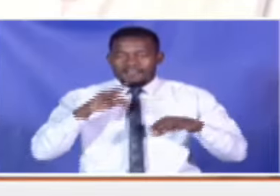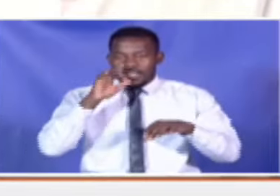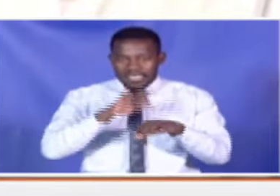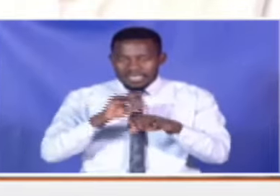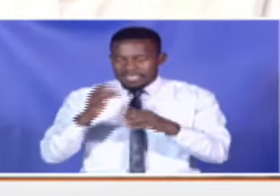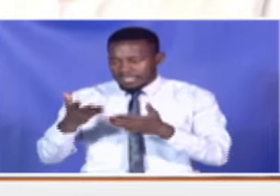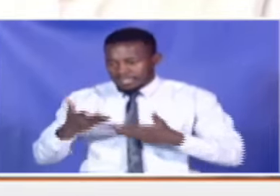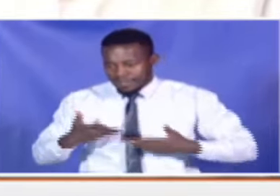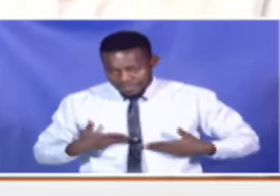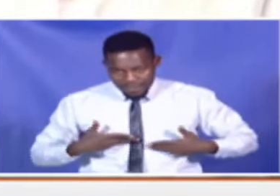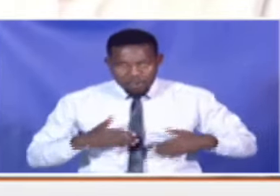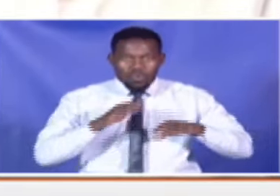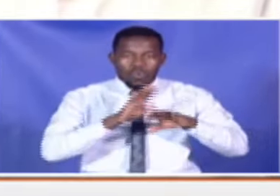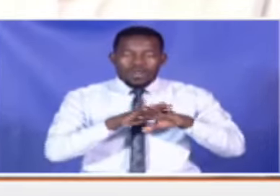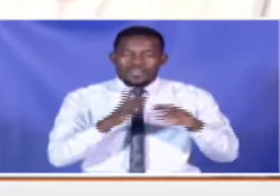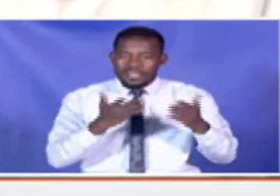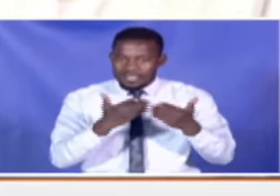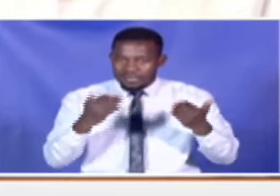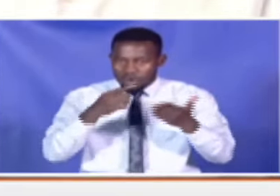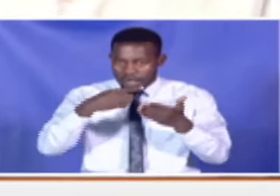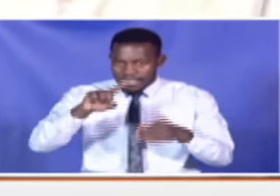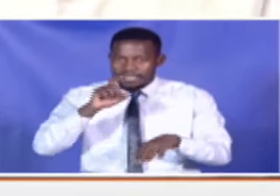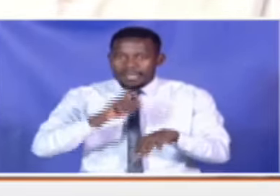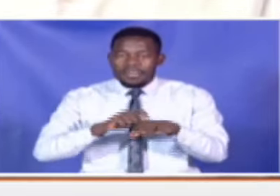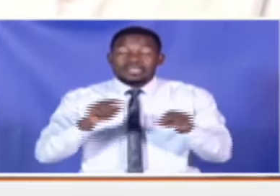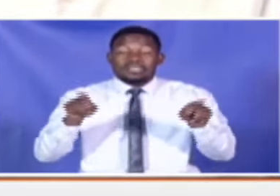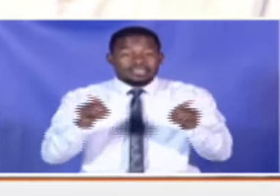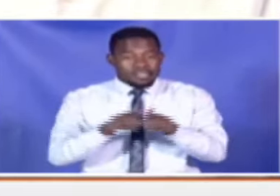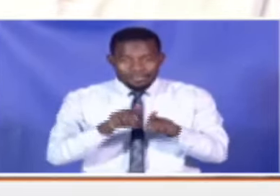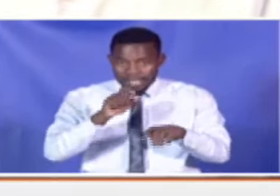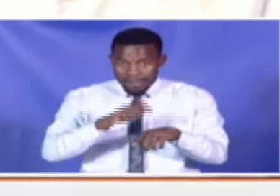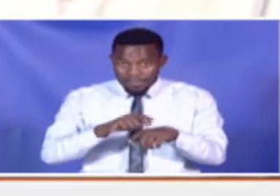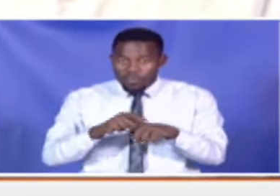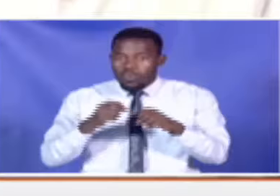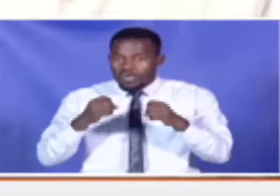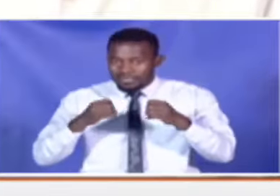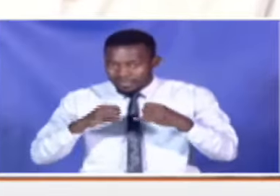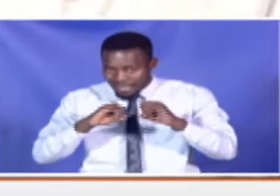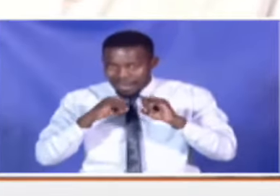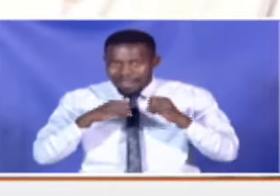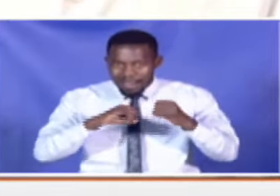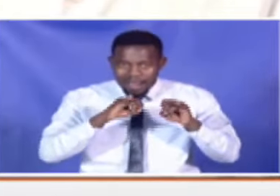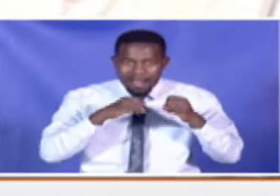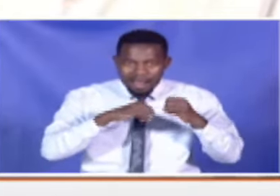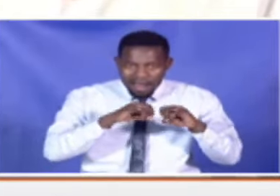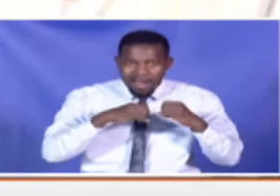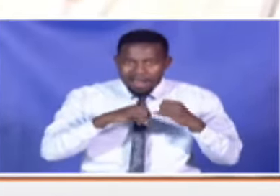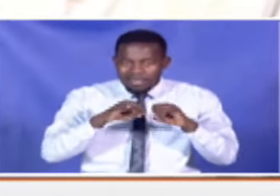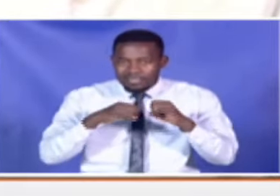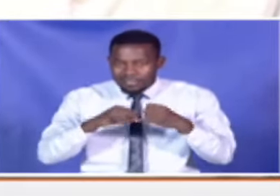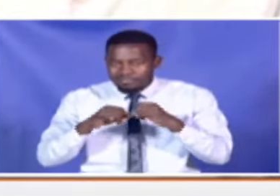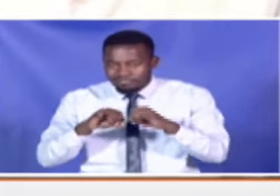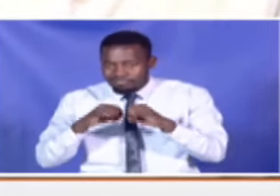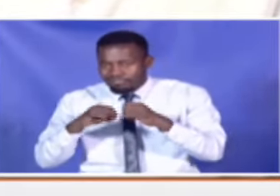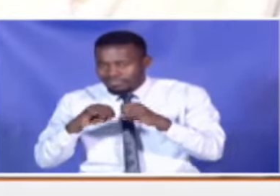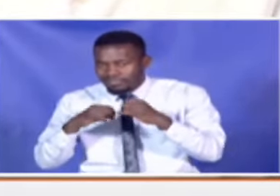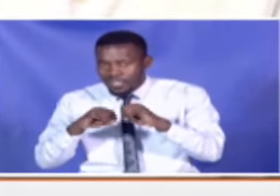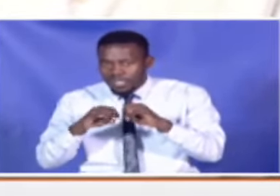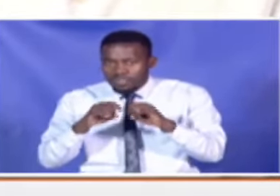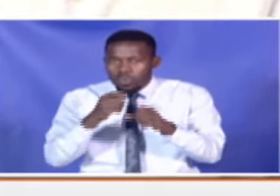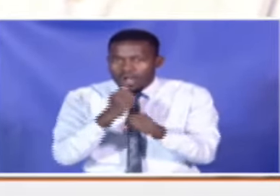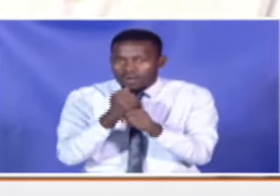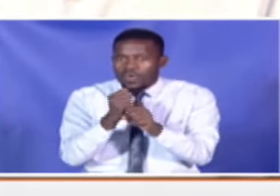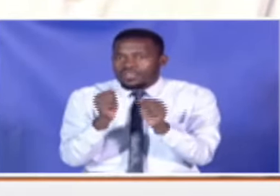real time. And basically, as we coordinate this, we'll be working largely with the Minister of Interior, who are